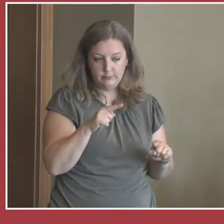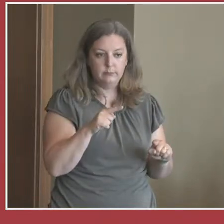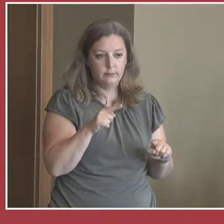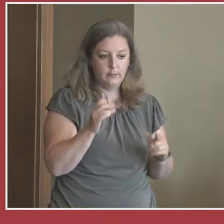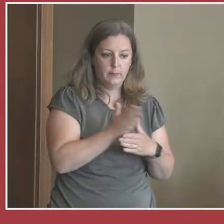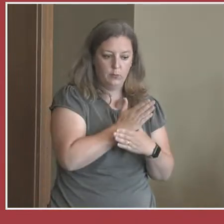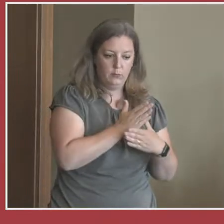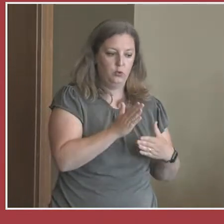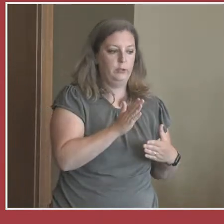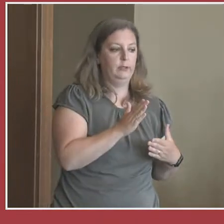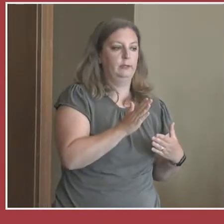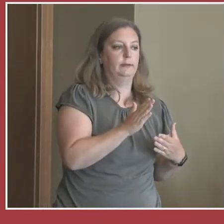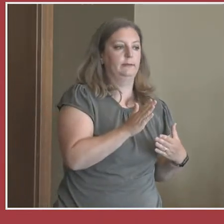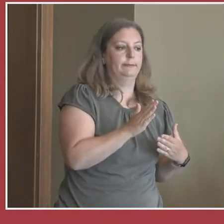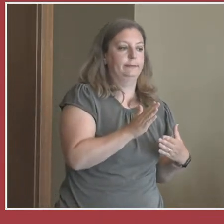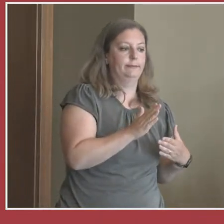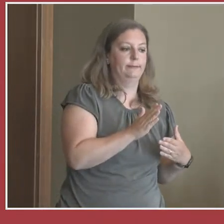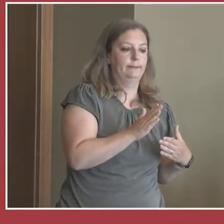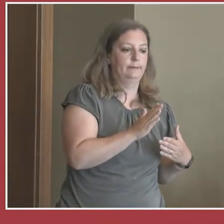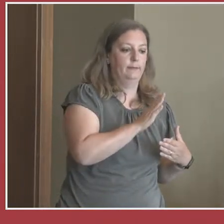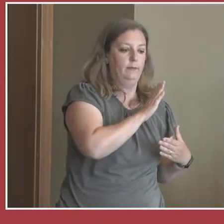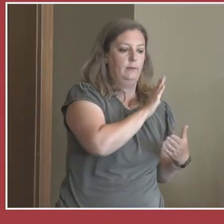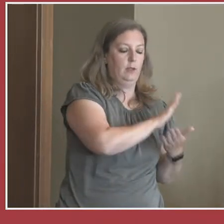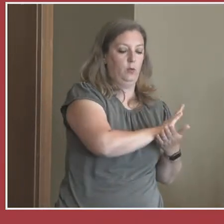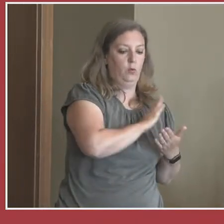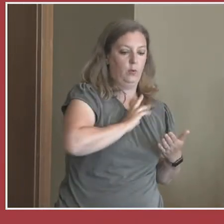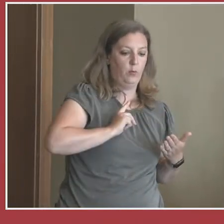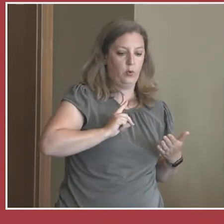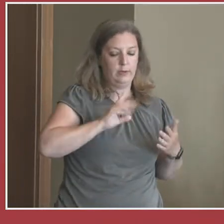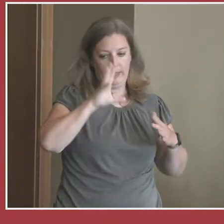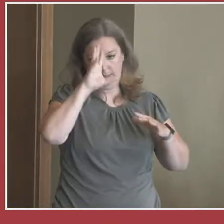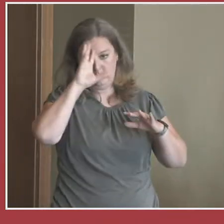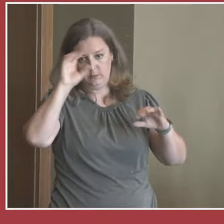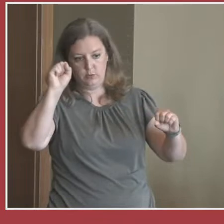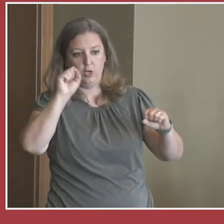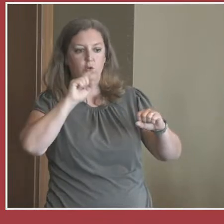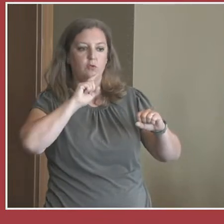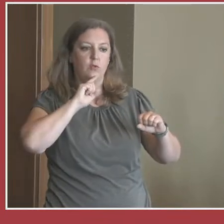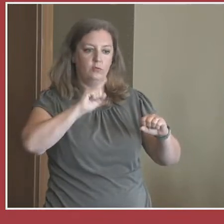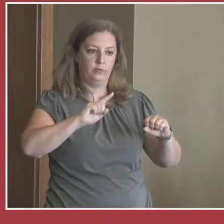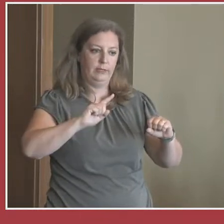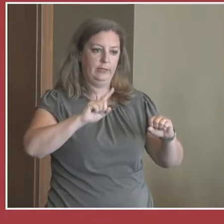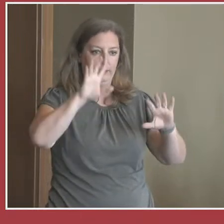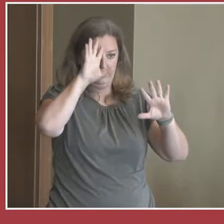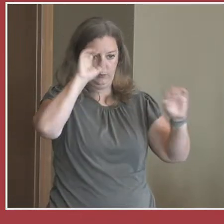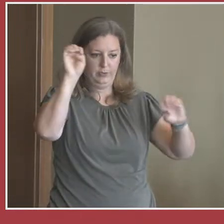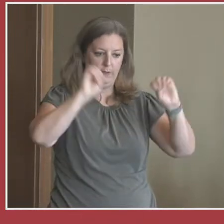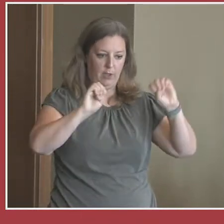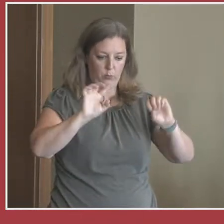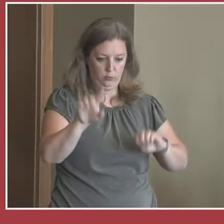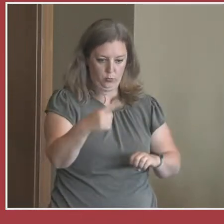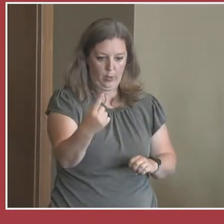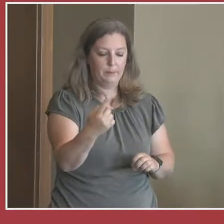will, between the school board and the superintendent really was just superintendent evaluation.